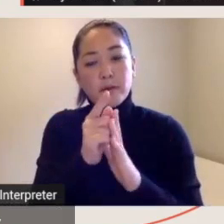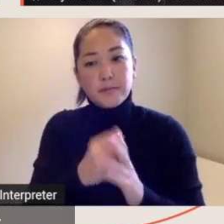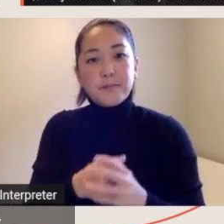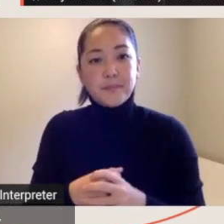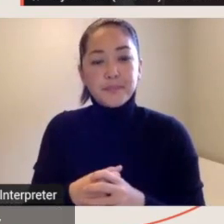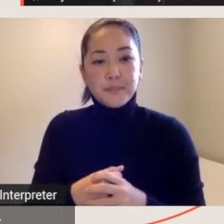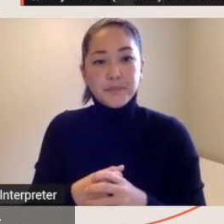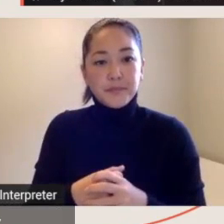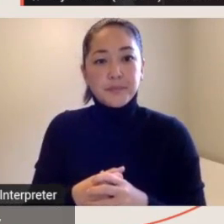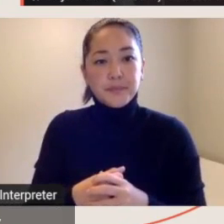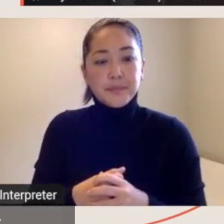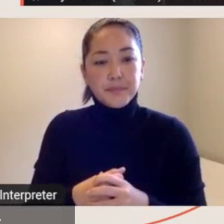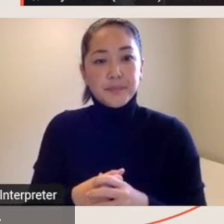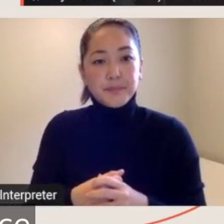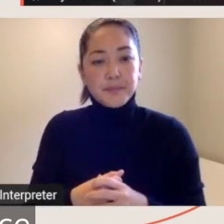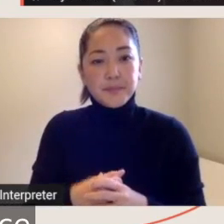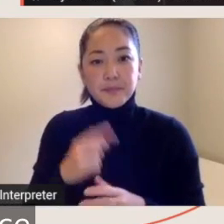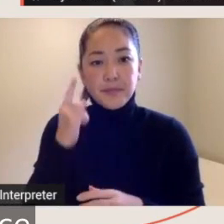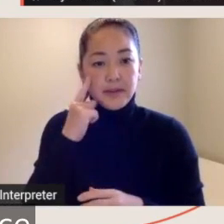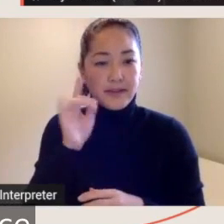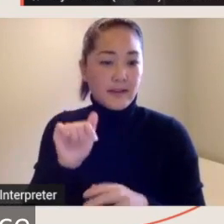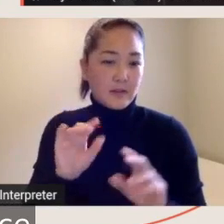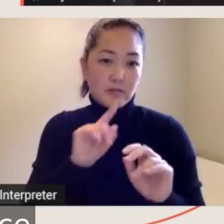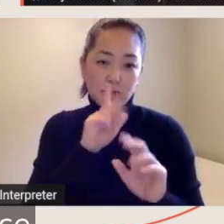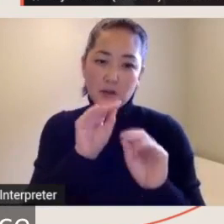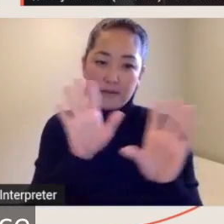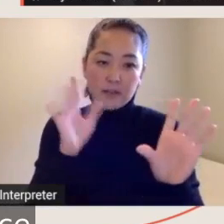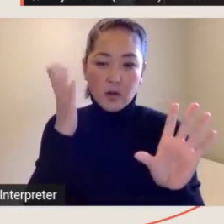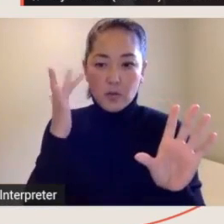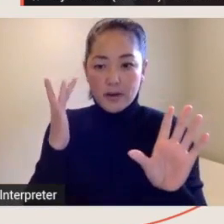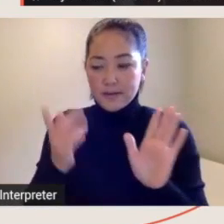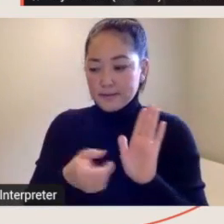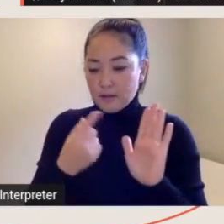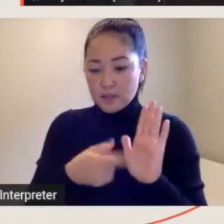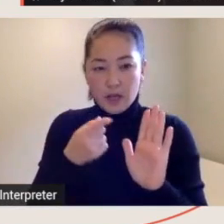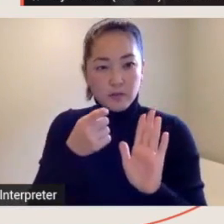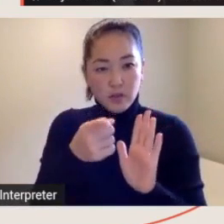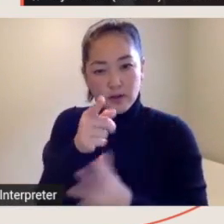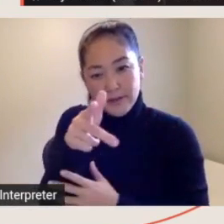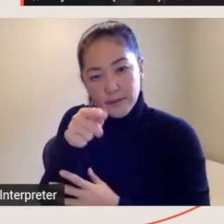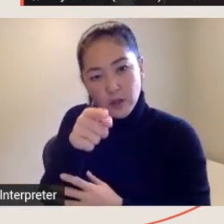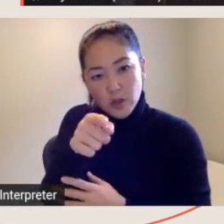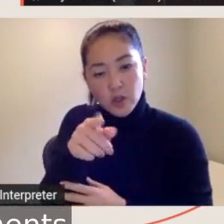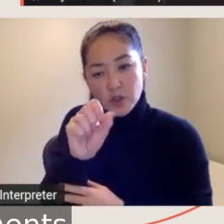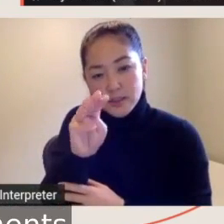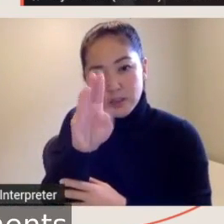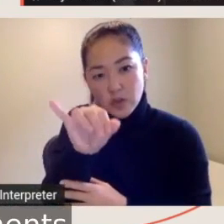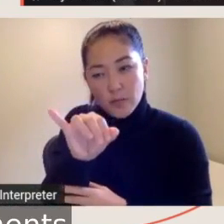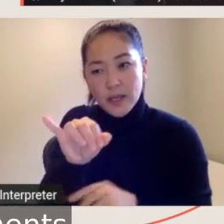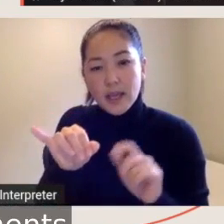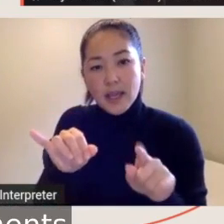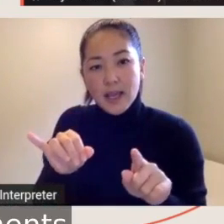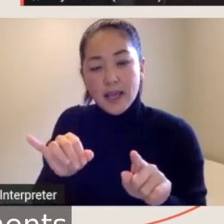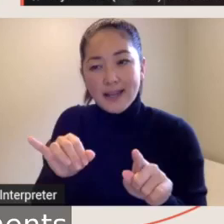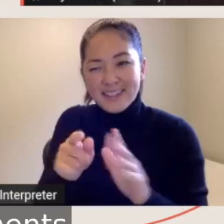Yeah, I think that definitely comes across so much, because there's this choice where you're filming her while she's speaking and active in the film, but then there's